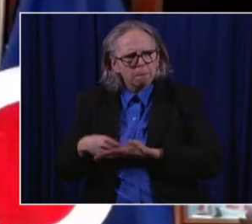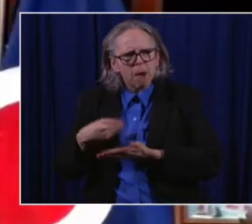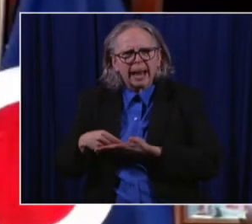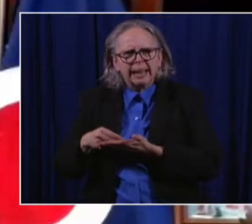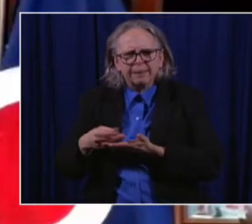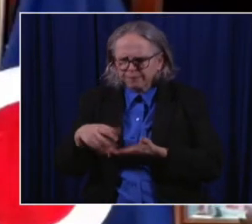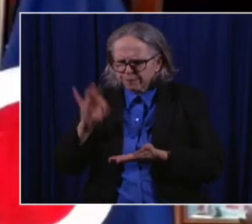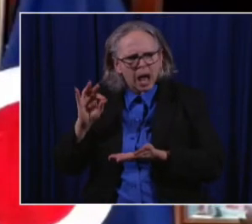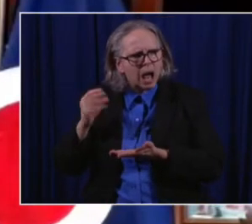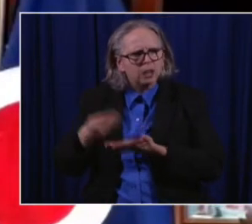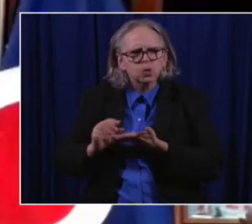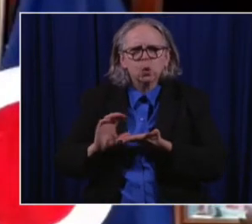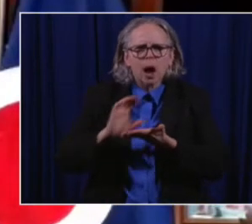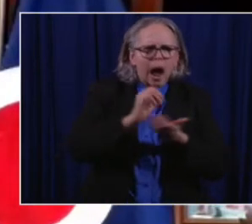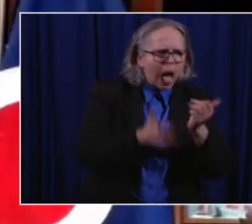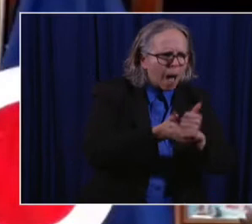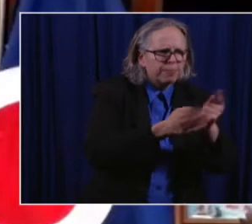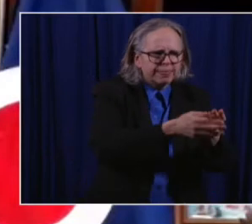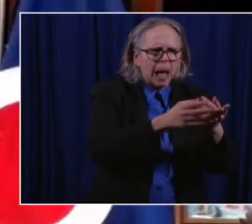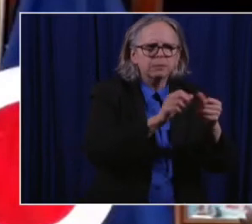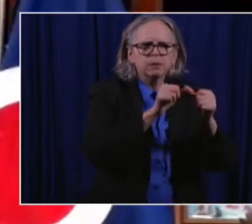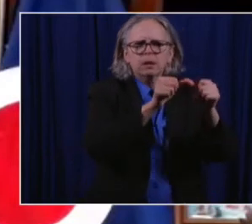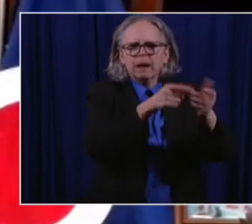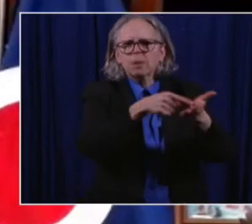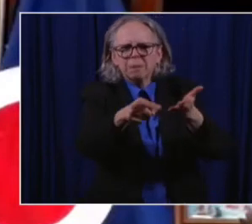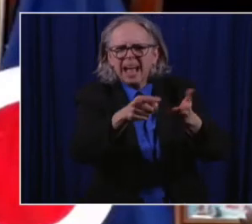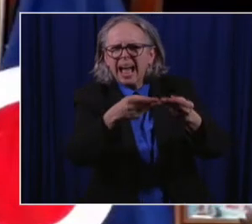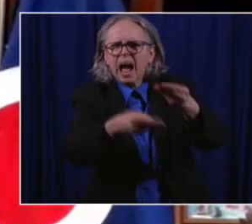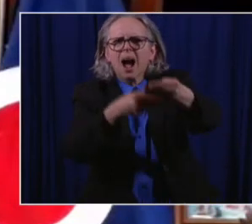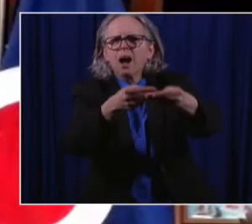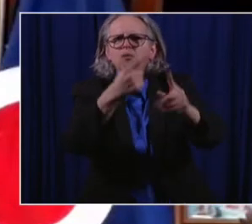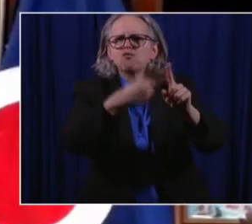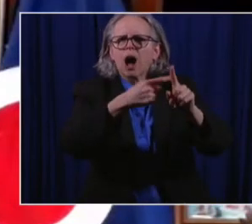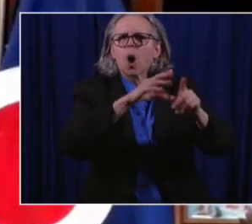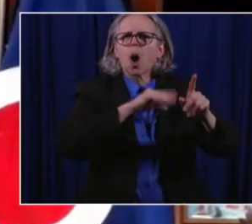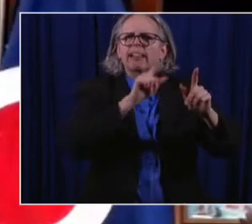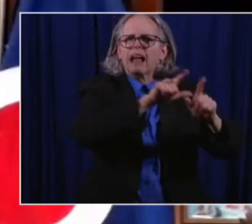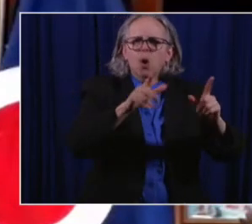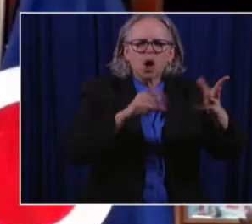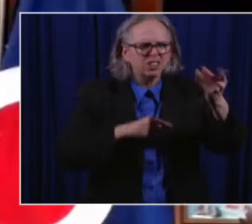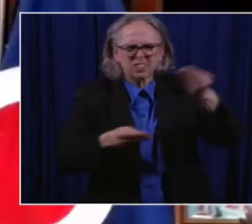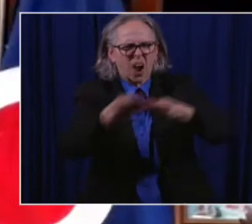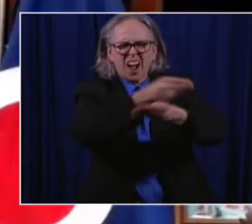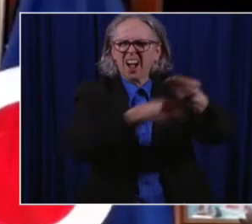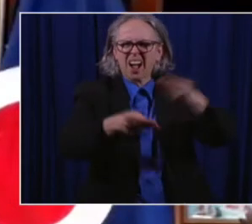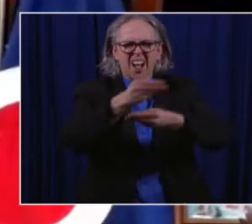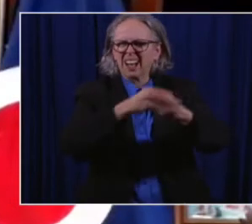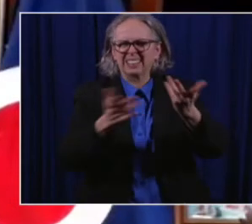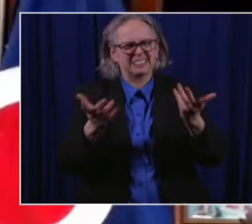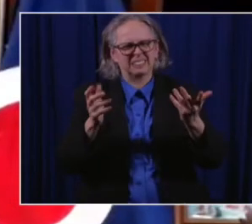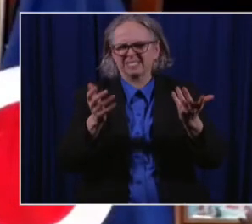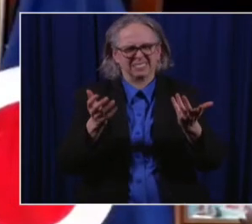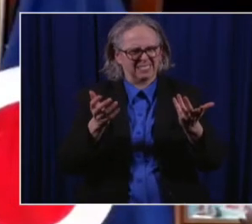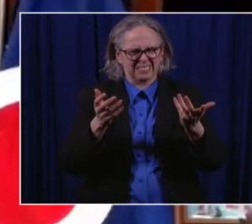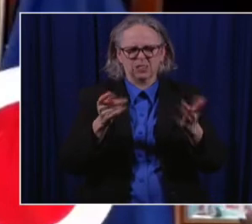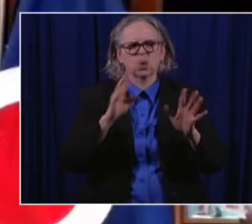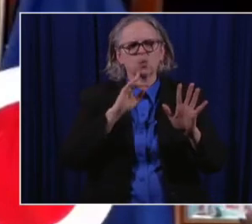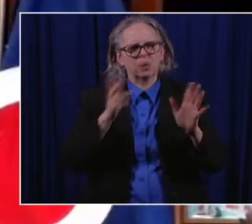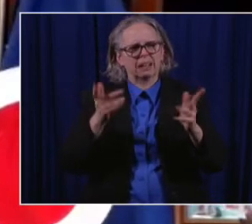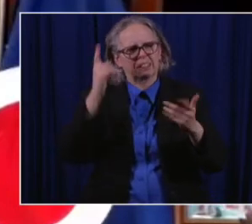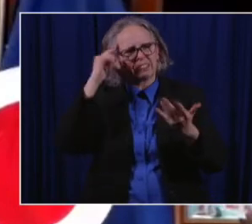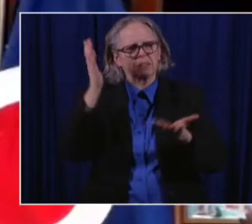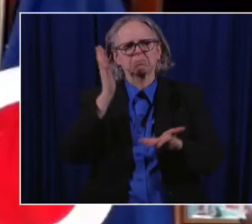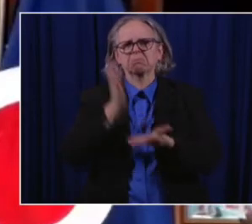So there has to be a financial solution to go along with any moratorium so that we don't create a chain reaction in the